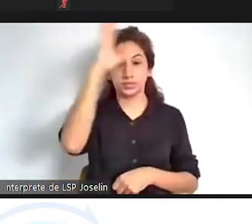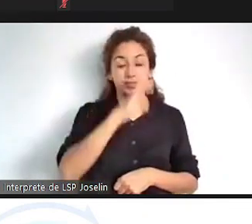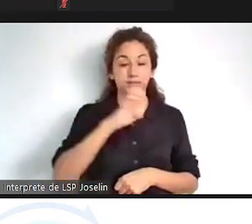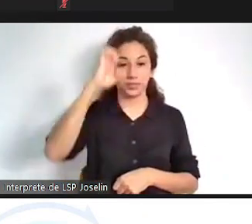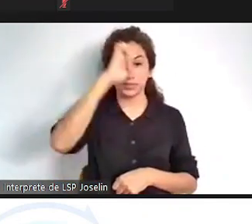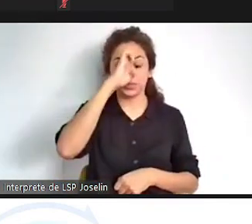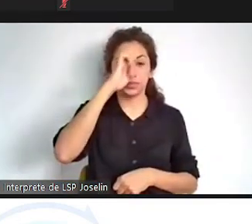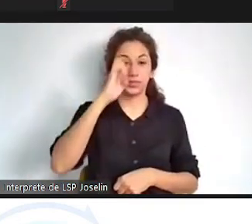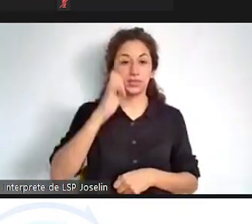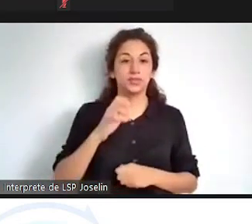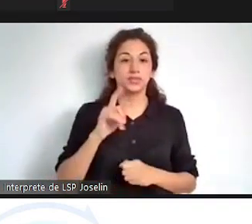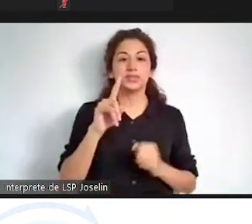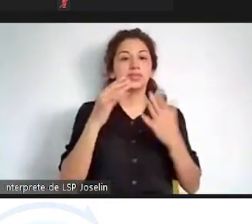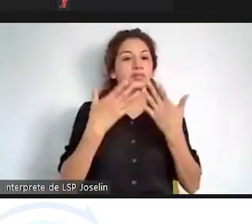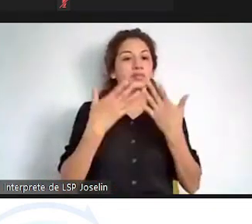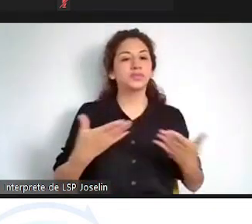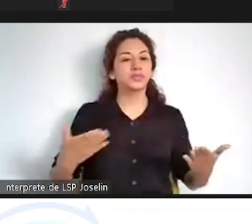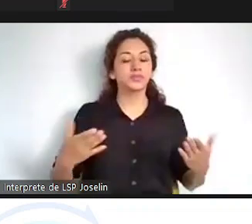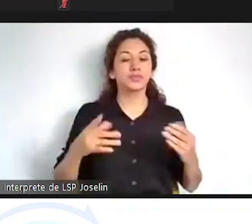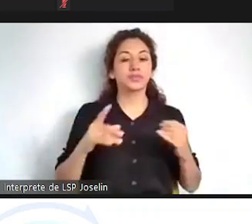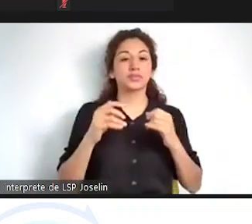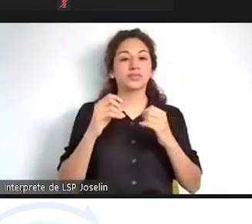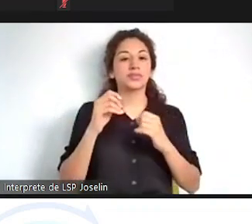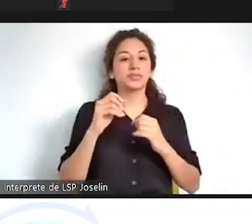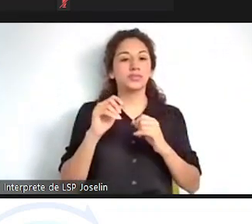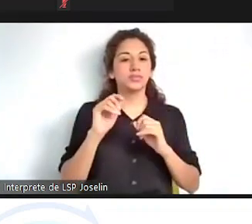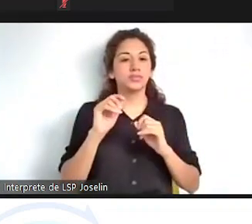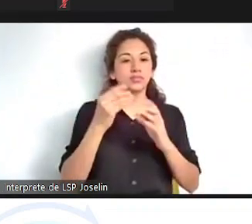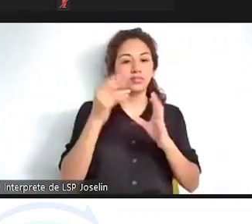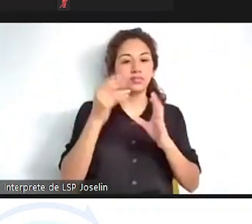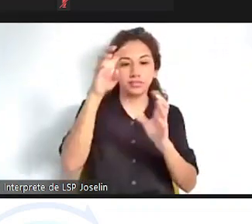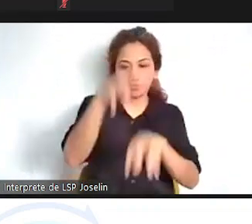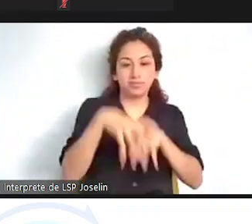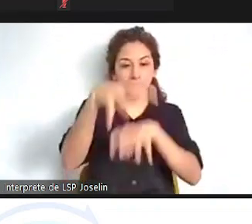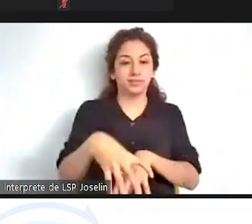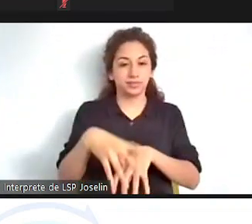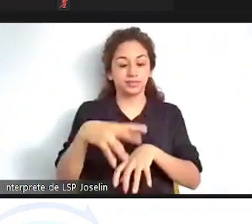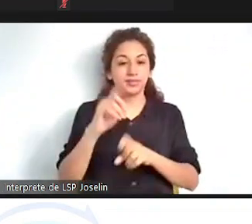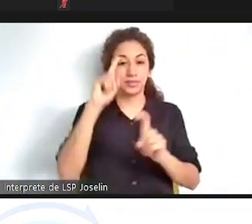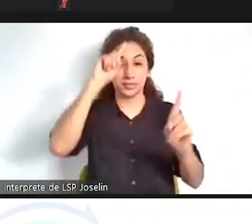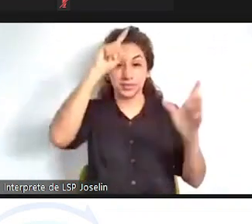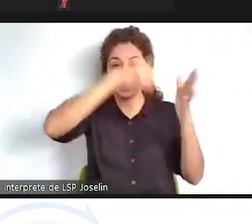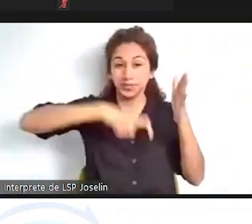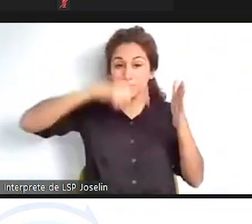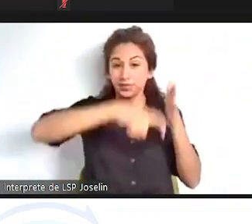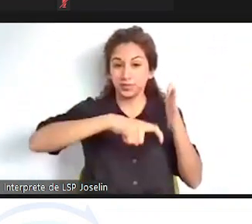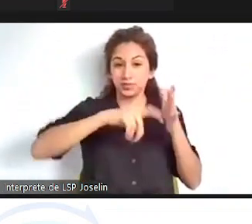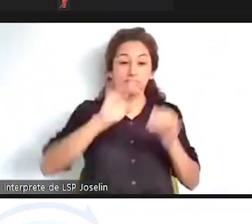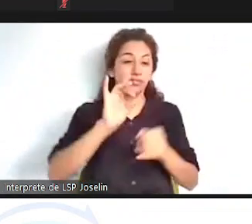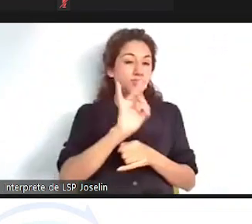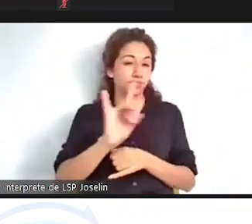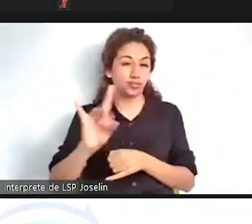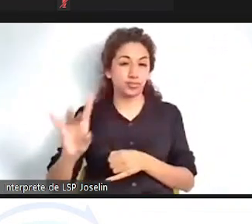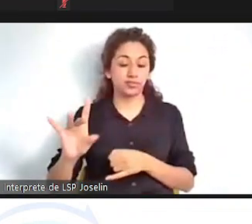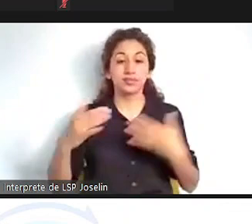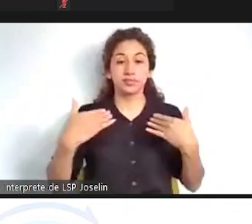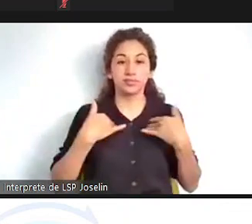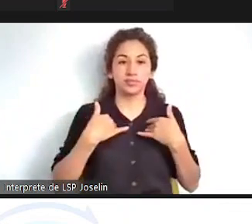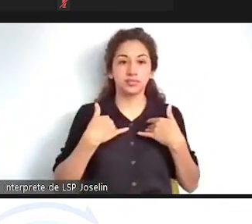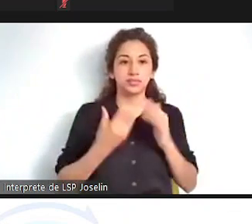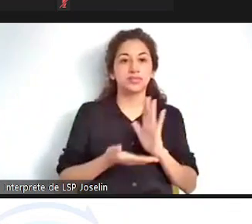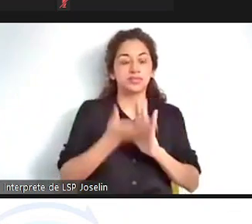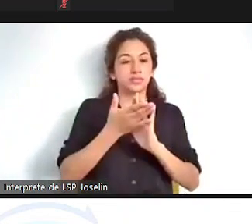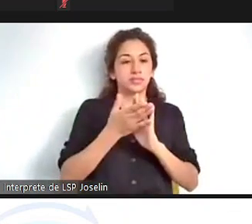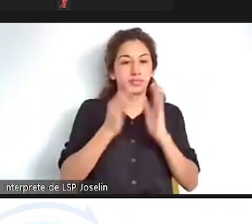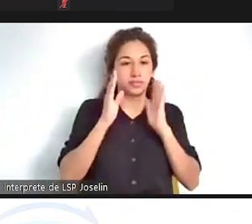provide the supply to the european market for example in agricultural products or mining products or others are going to